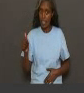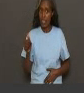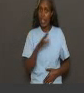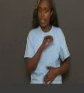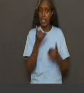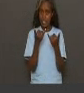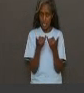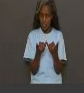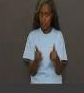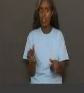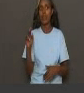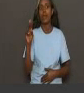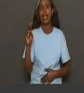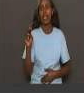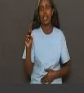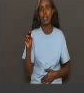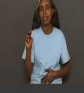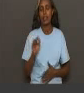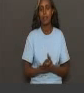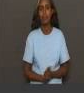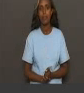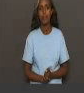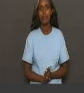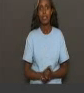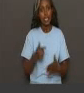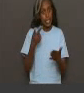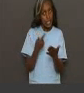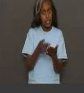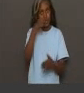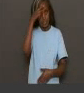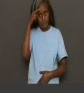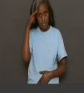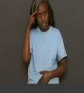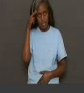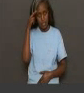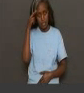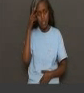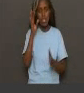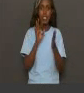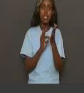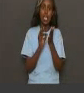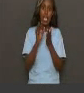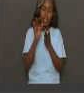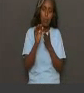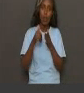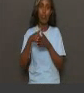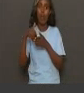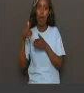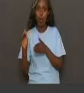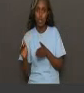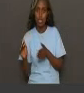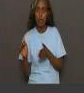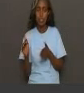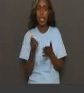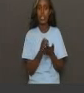divide by n. In this case, the number of outcomes